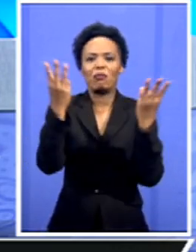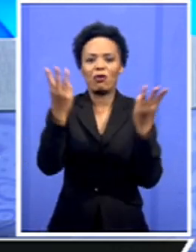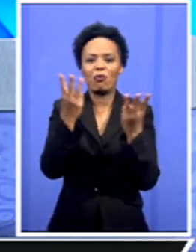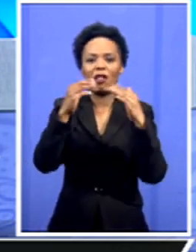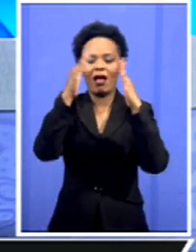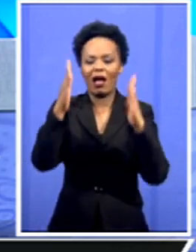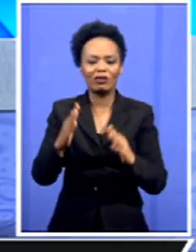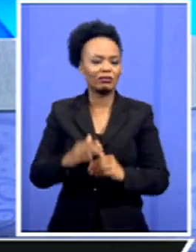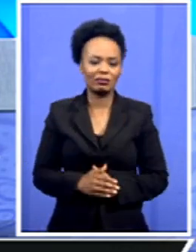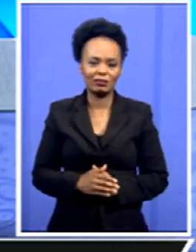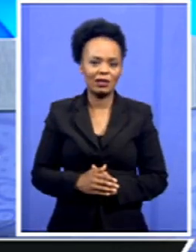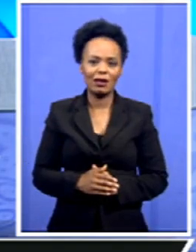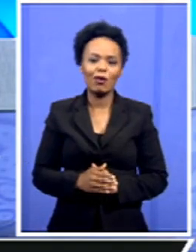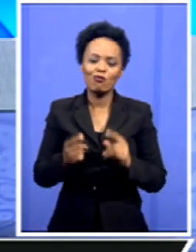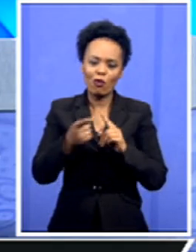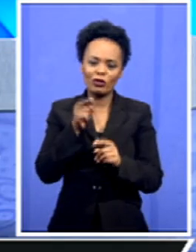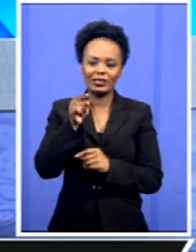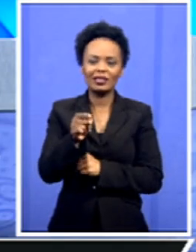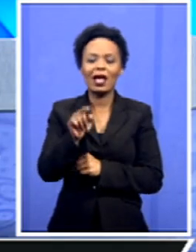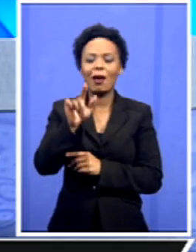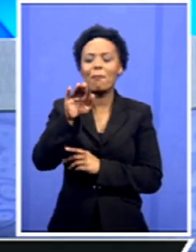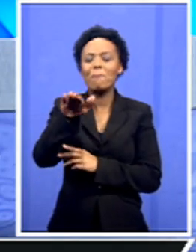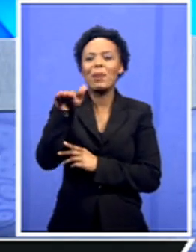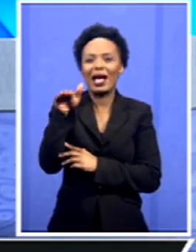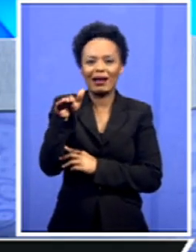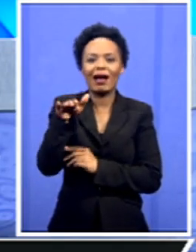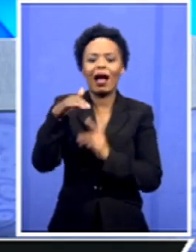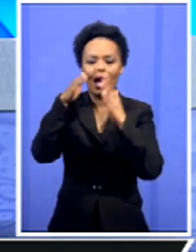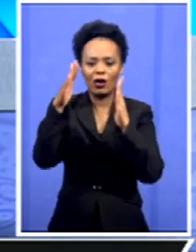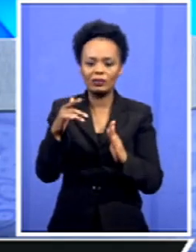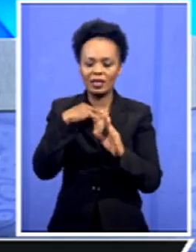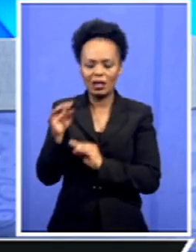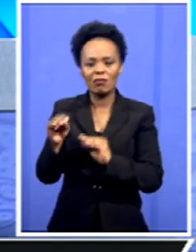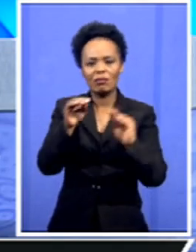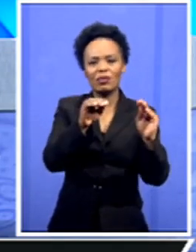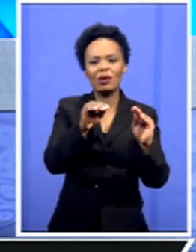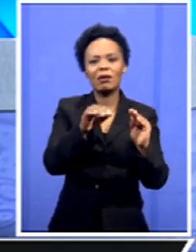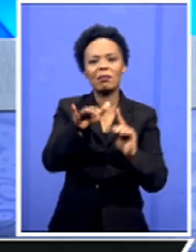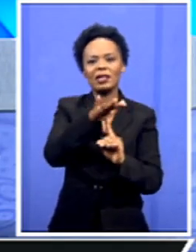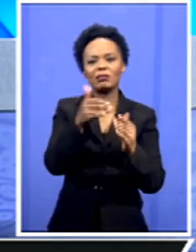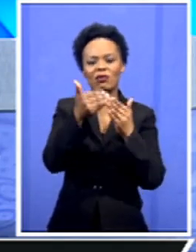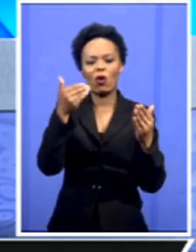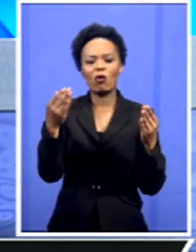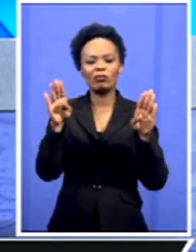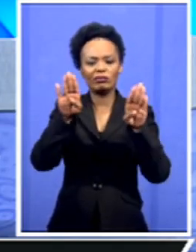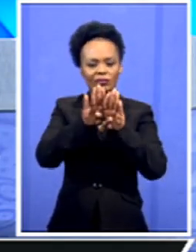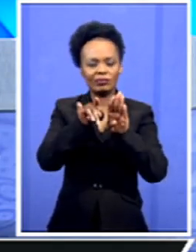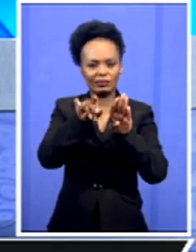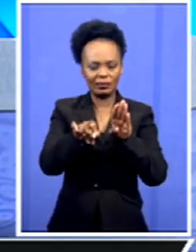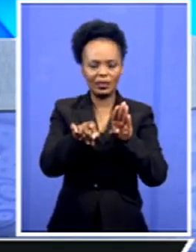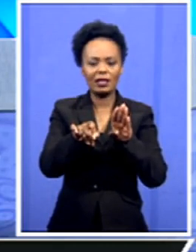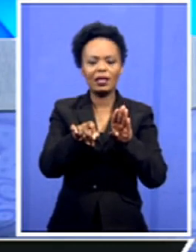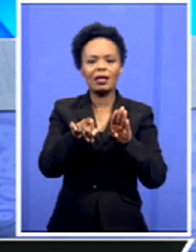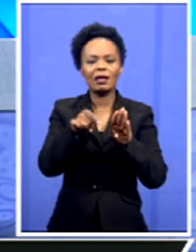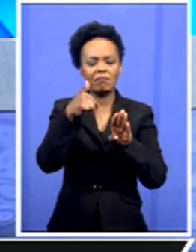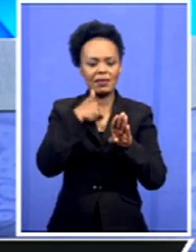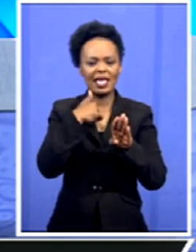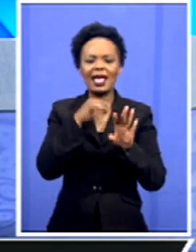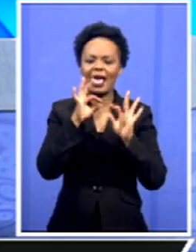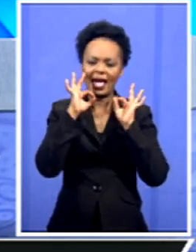here. Since I moved in here, I moved into Daleside just before lockdown. And I've had